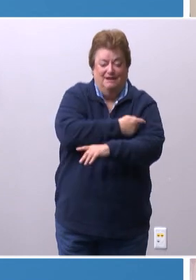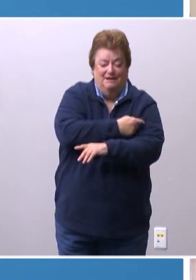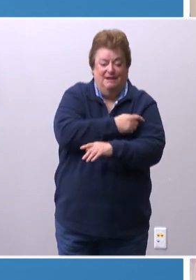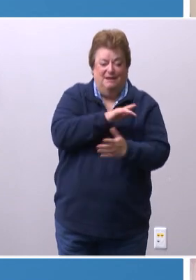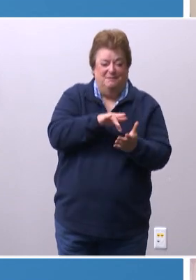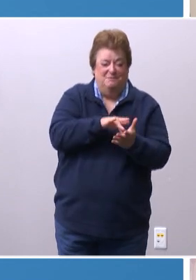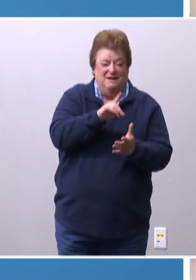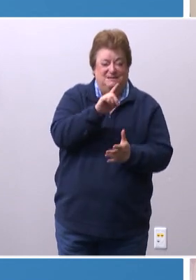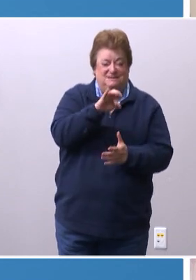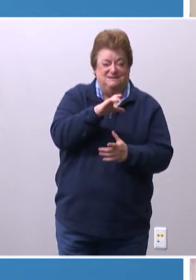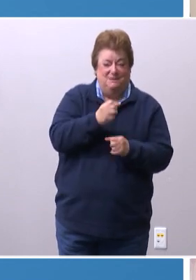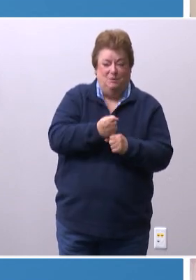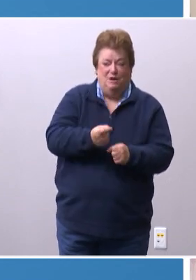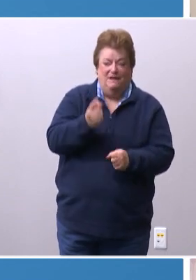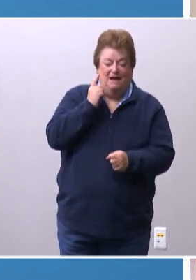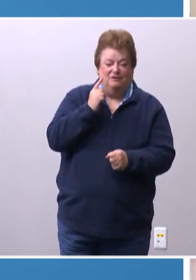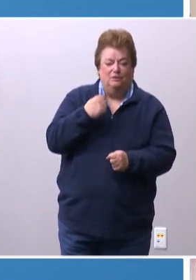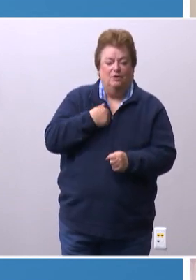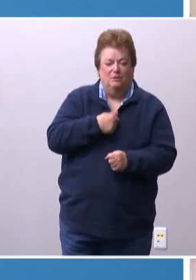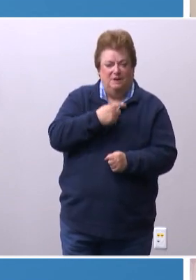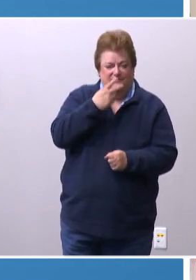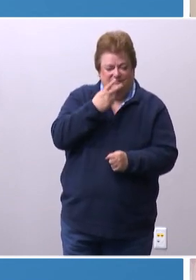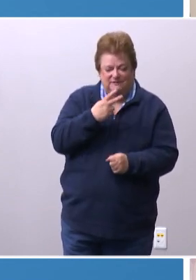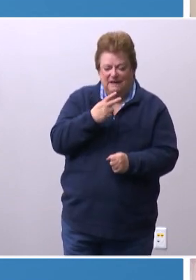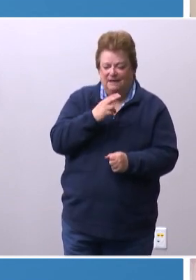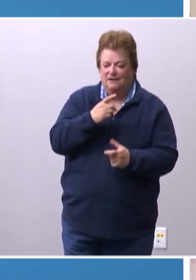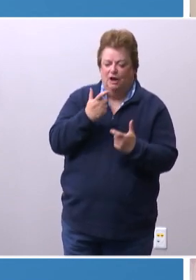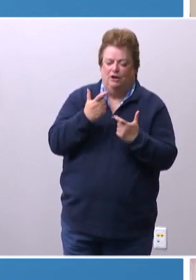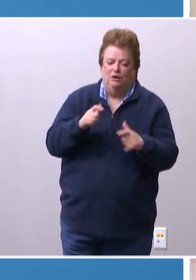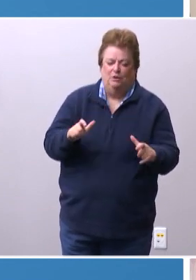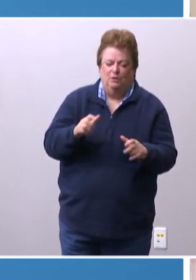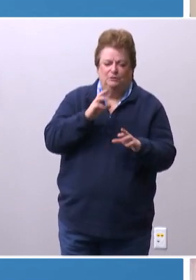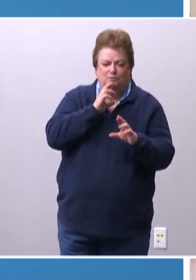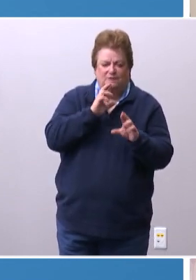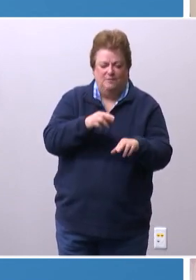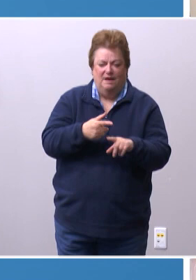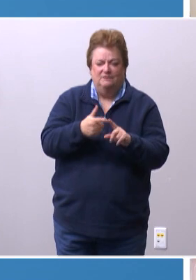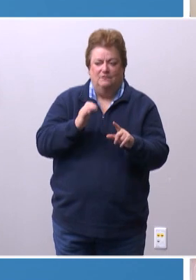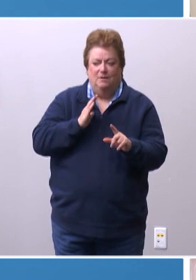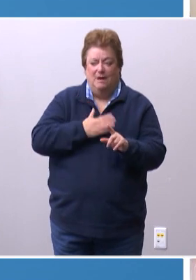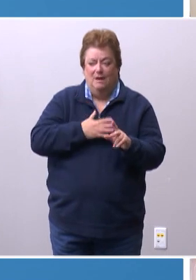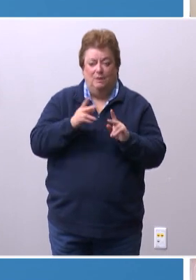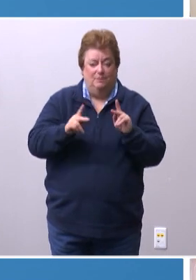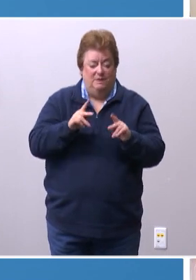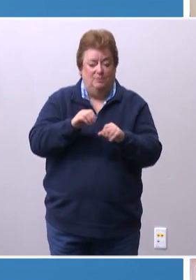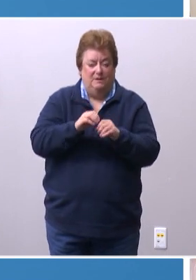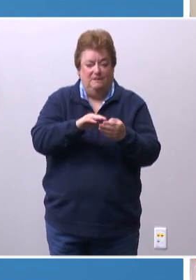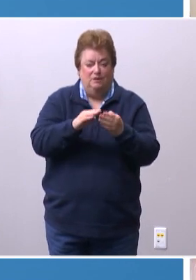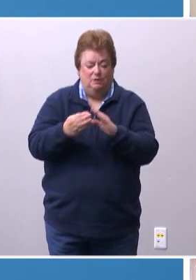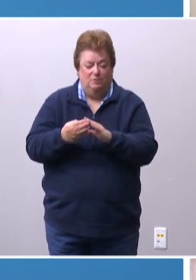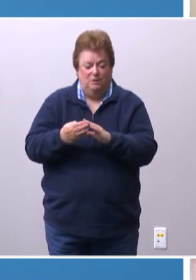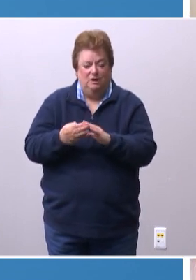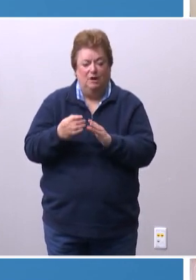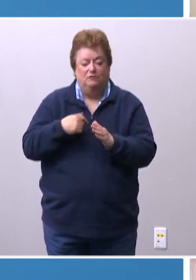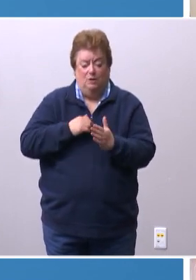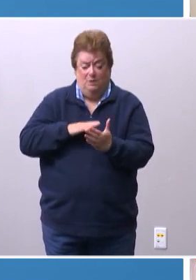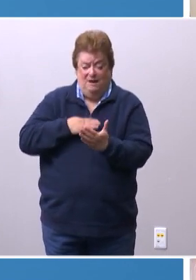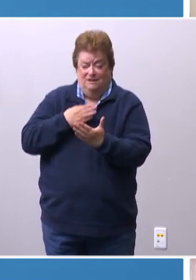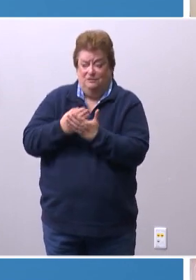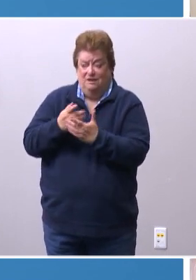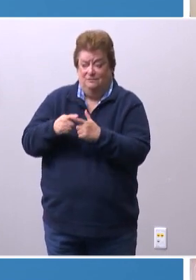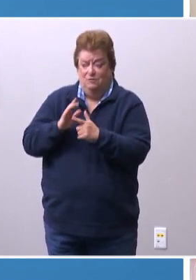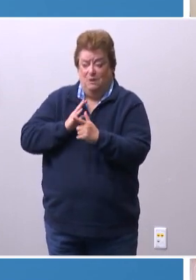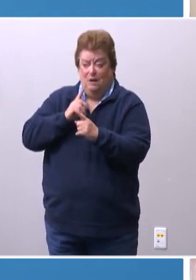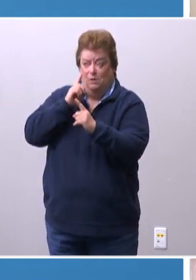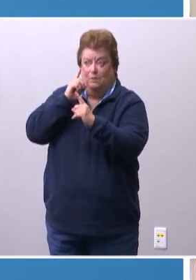year, we've seen a tremendous response from our community and our partners. Achieving this milestone gives us reassurance